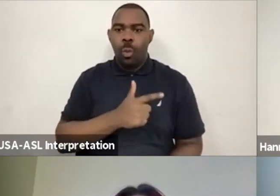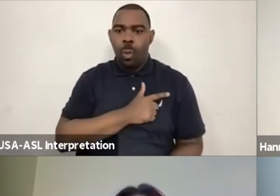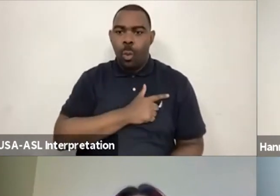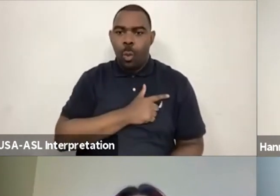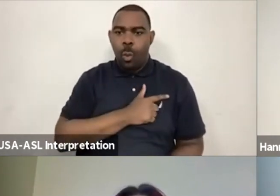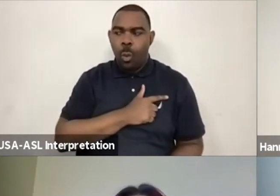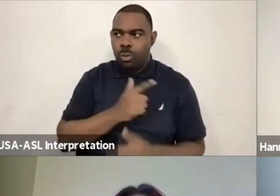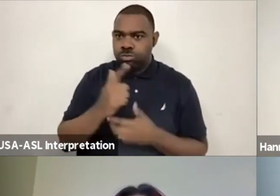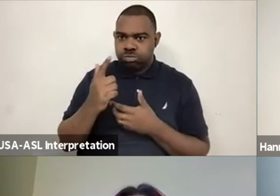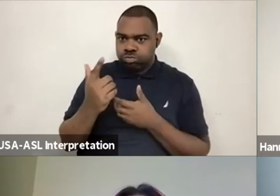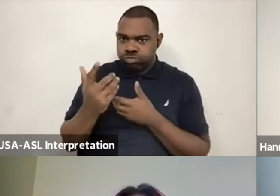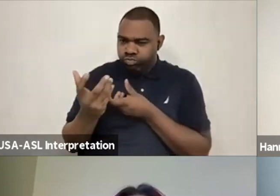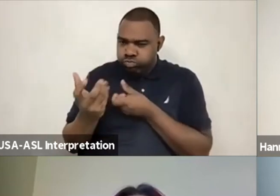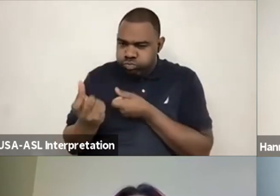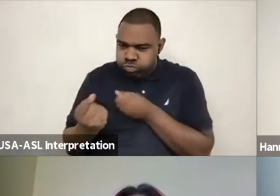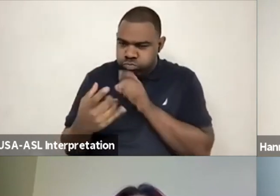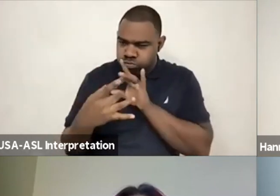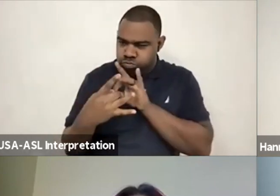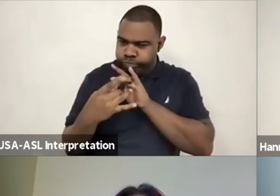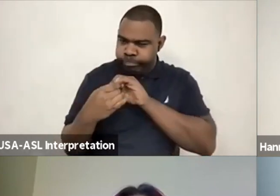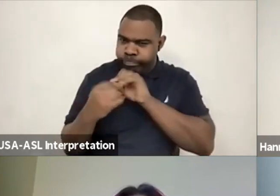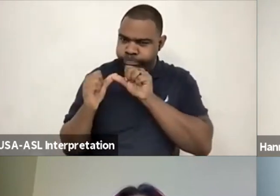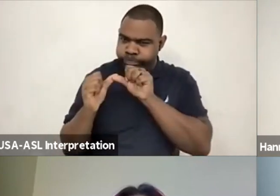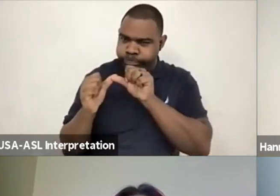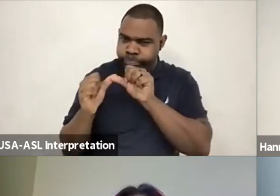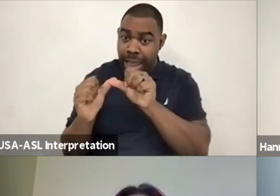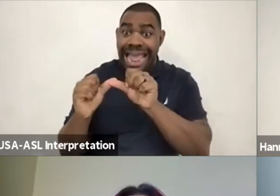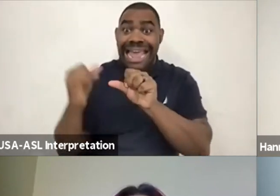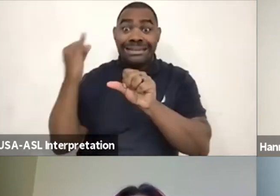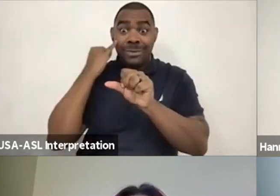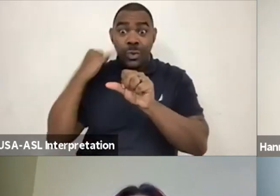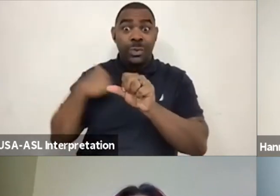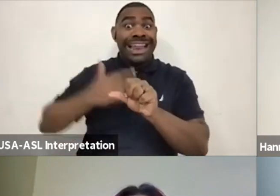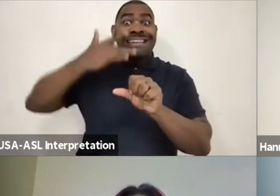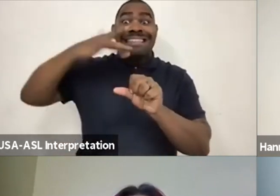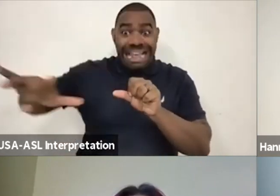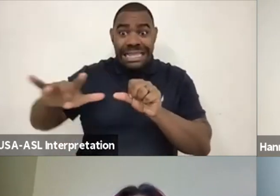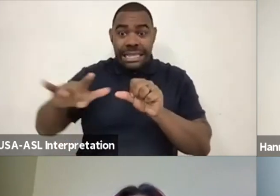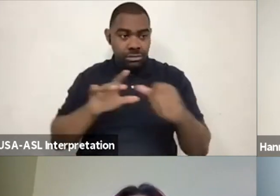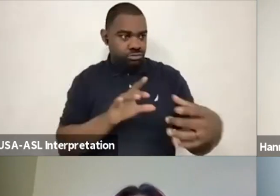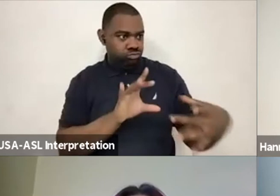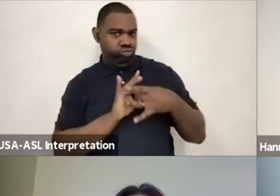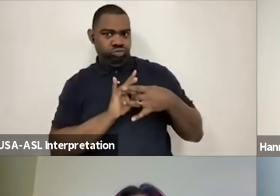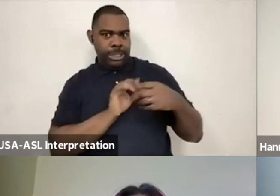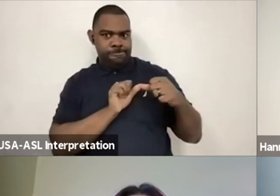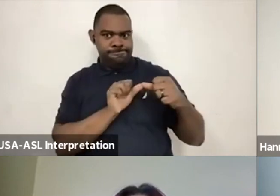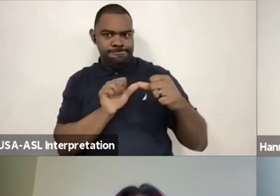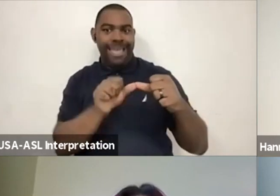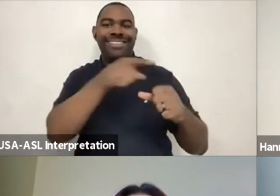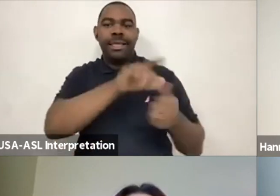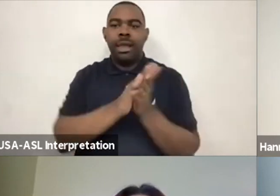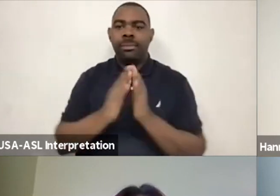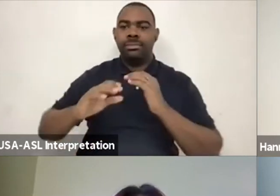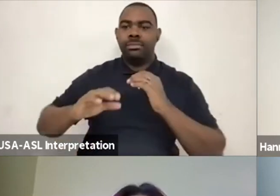are very, very lucky, it becomes advocacy. Our members are our greatest advocates for this